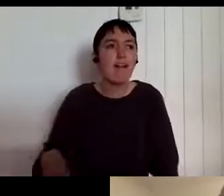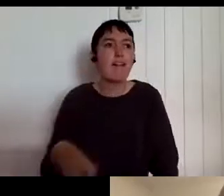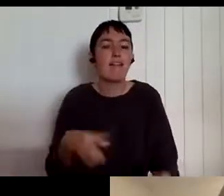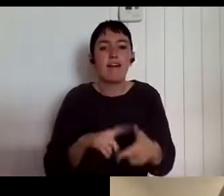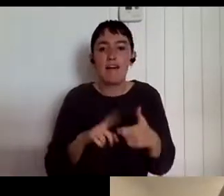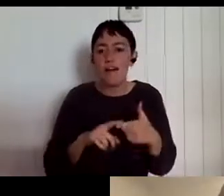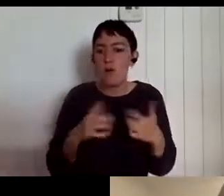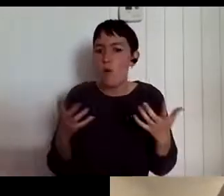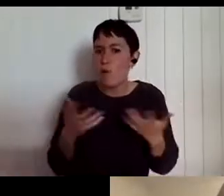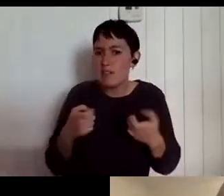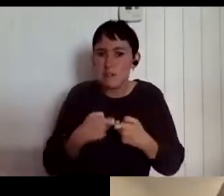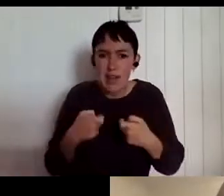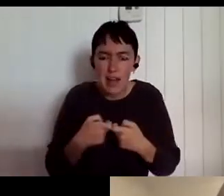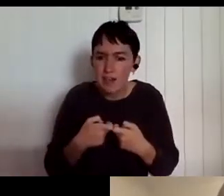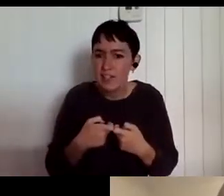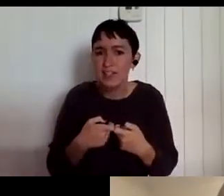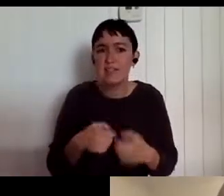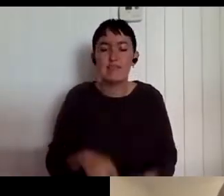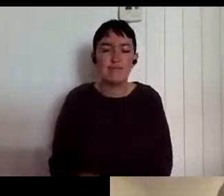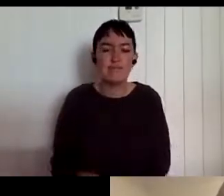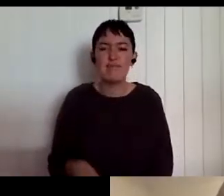and what is a fuel cell? Let's start there.